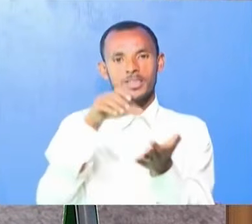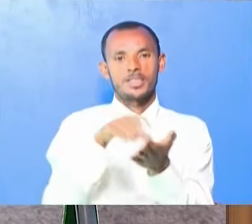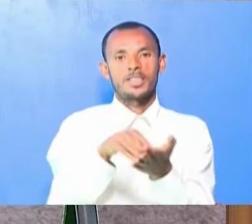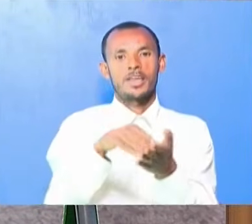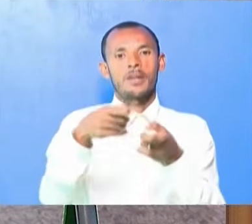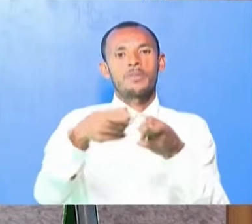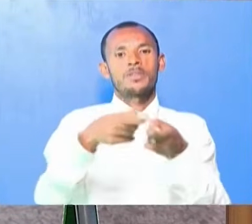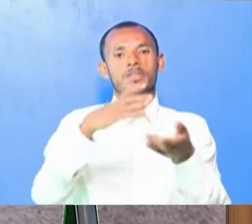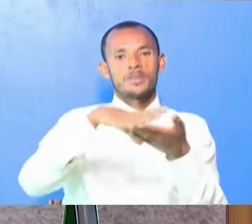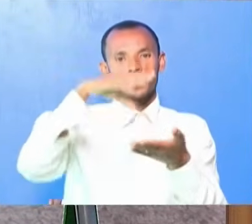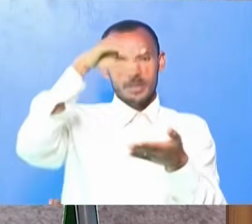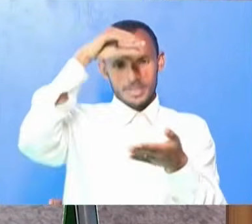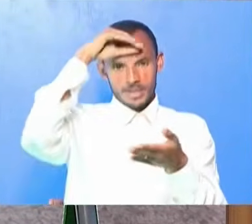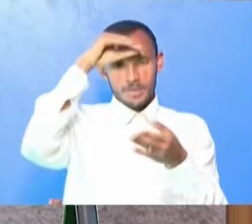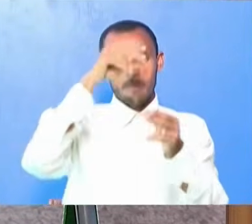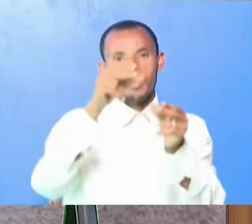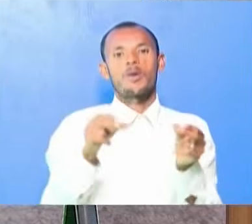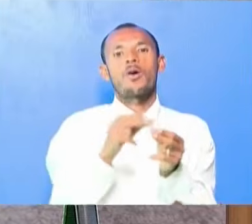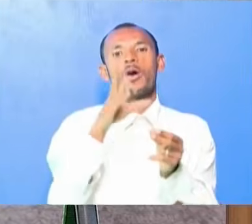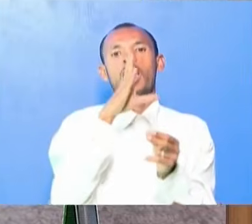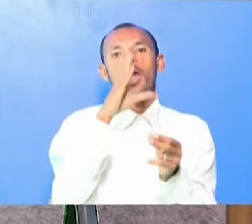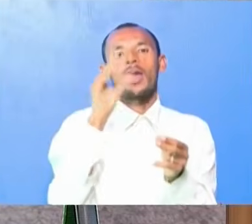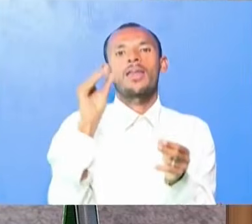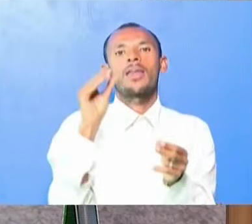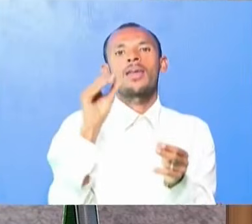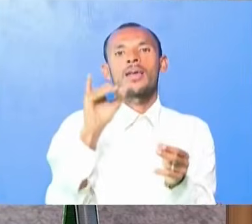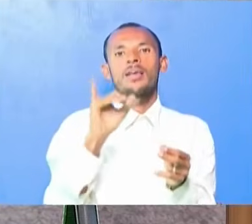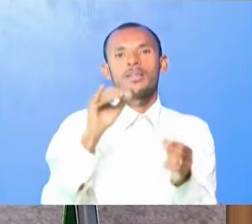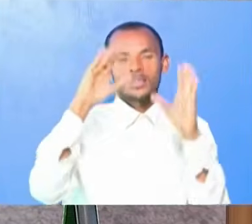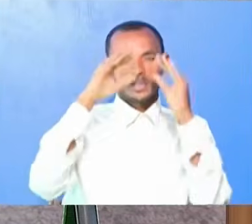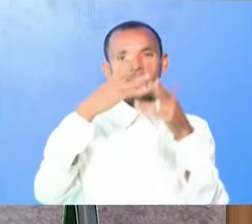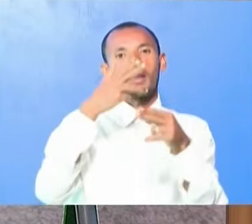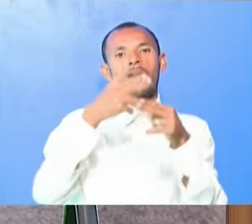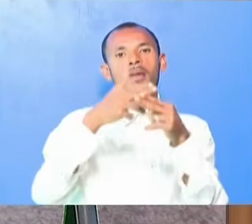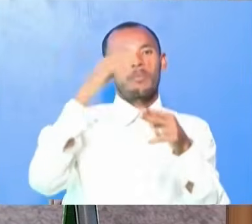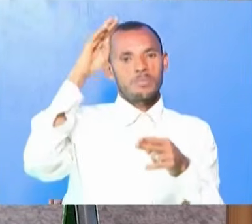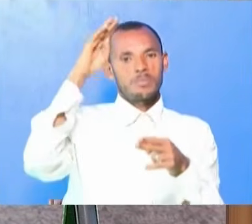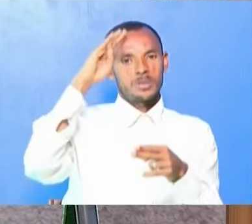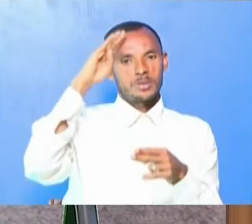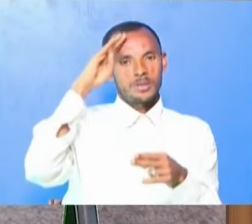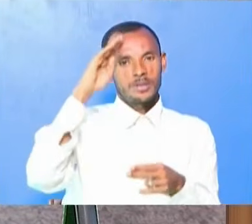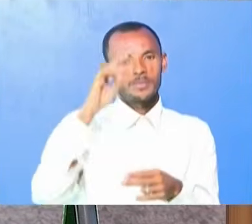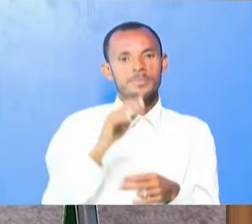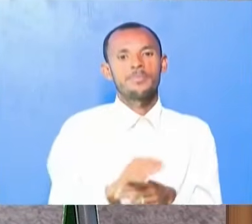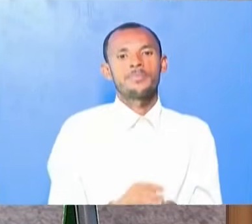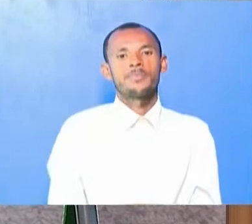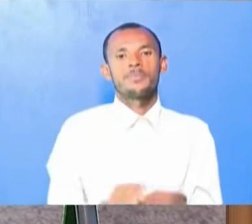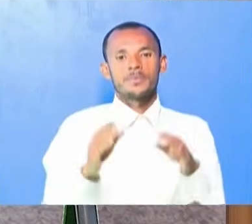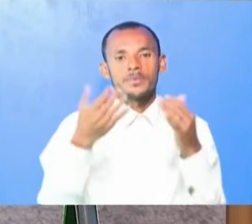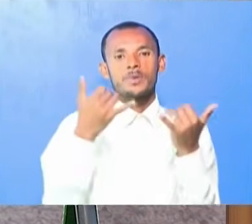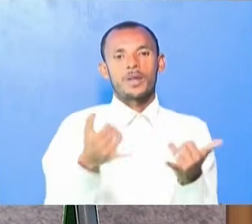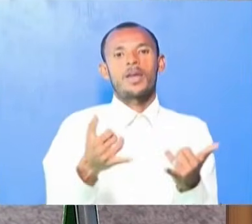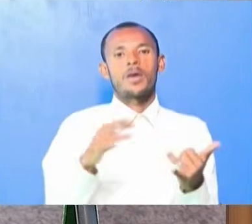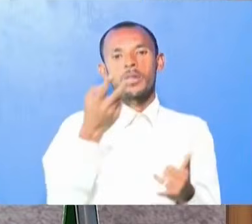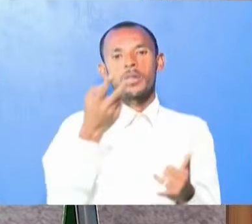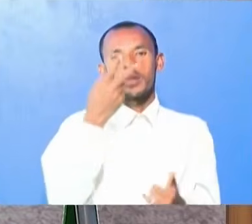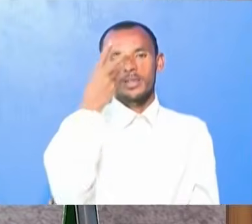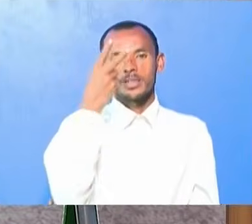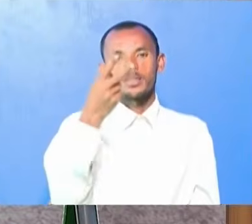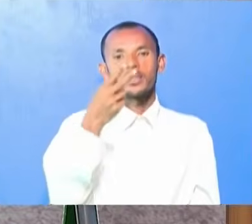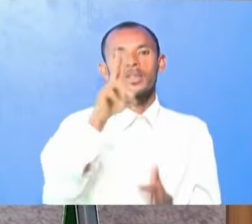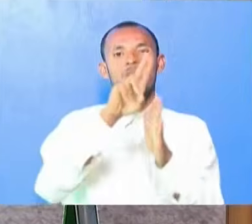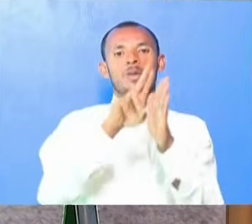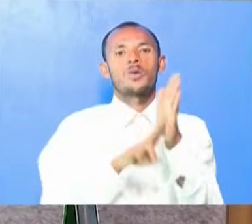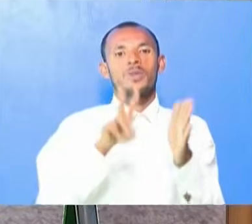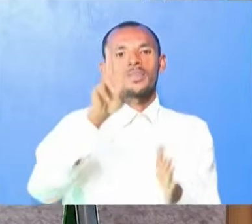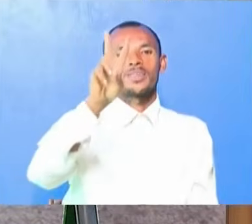City Administration Education Bureau. And I am Buzuna Makonnen. Today, we are going to see